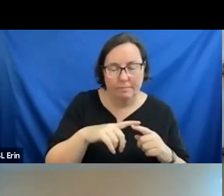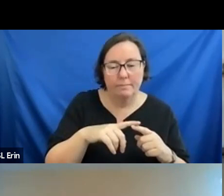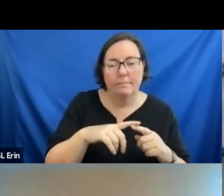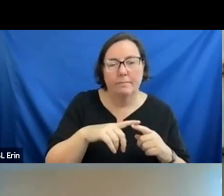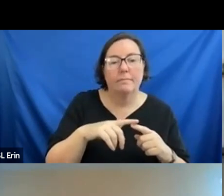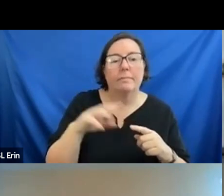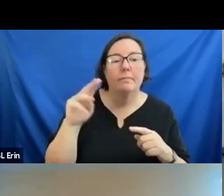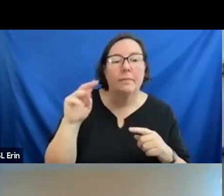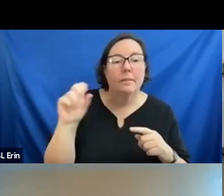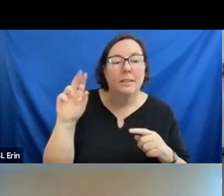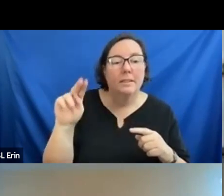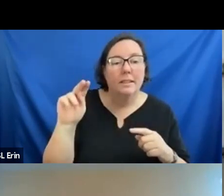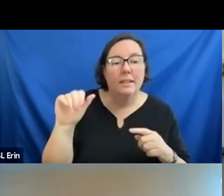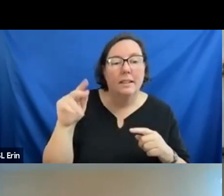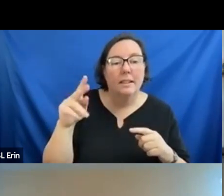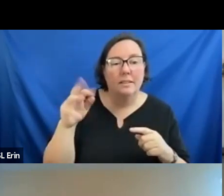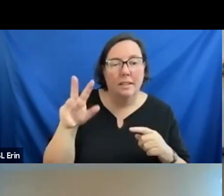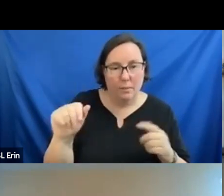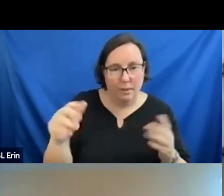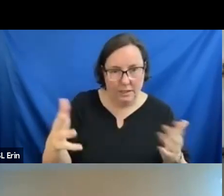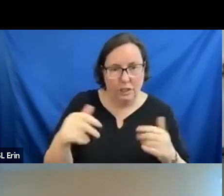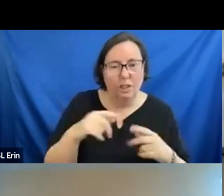Ms. Nagasawa. Present.